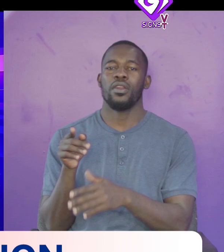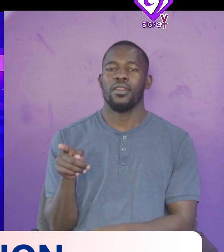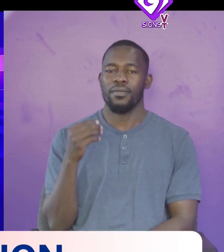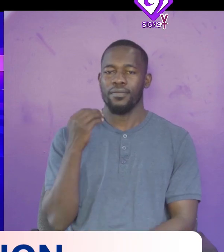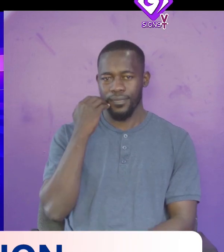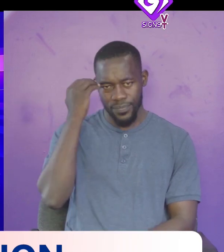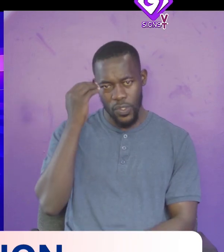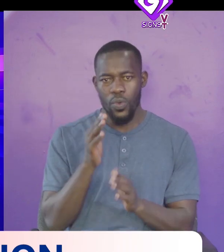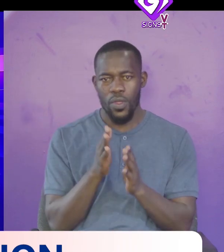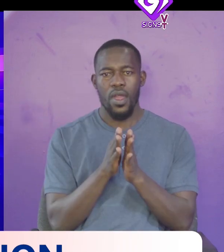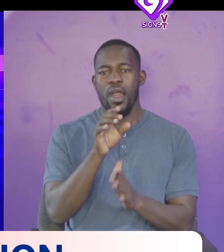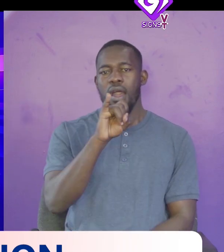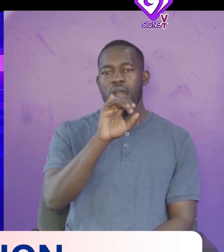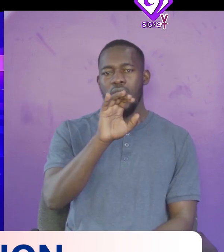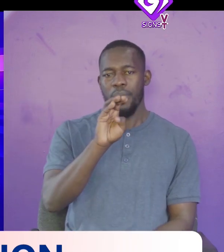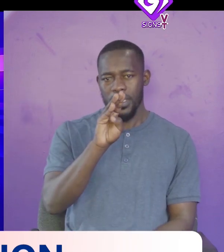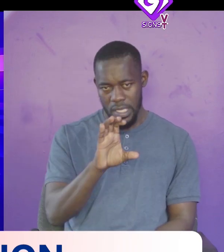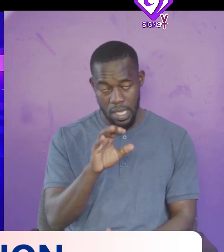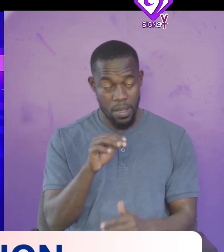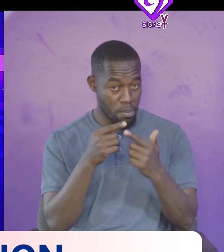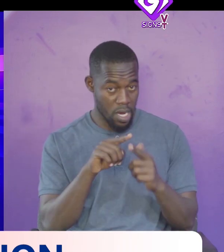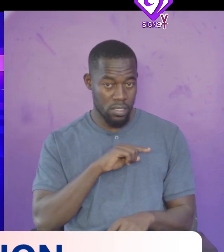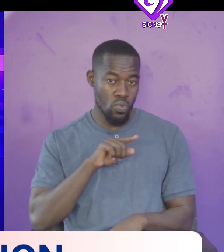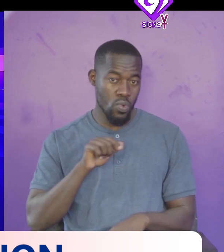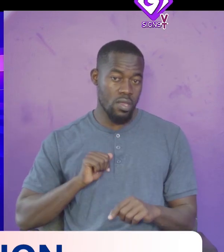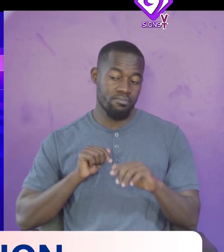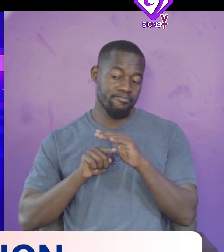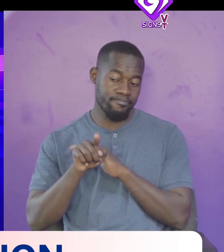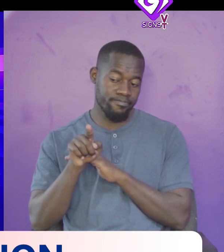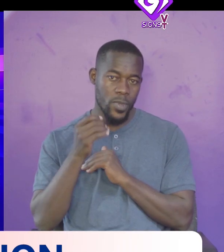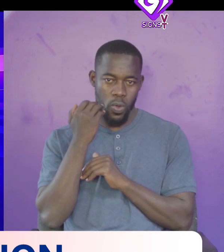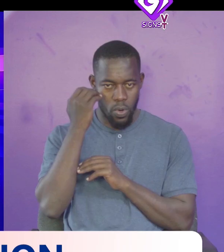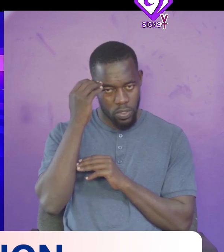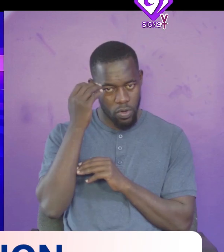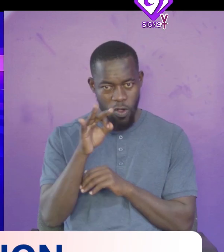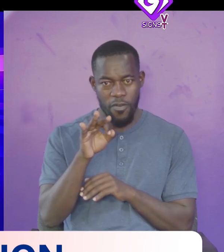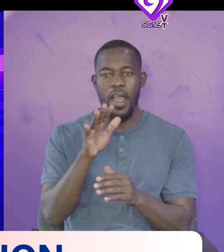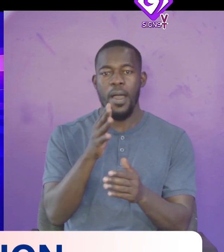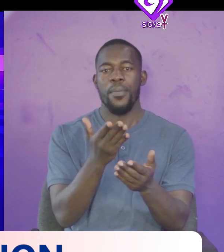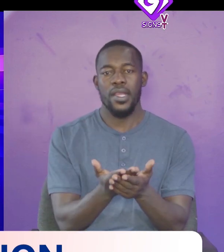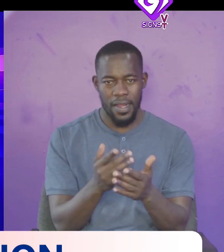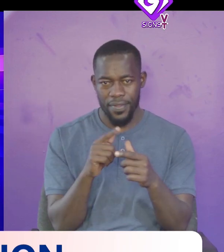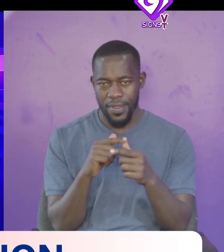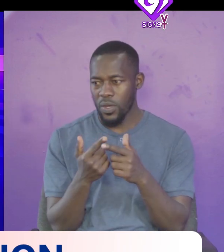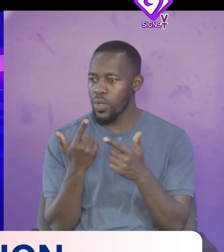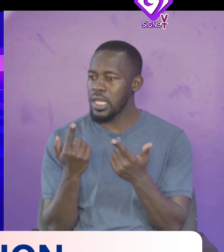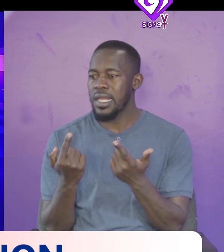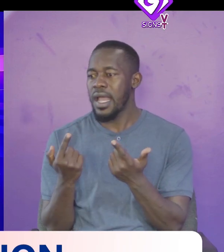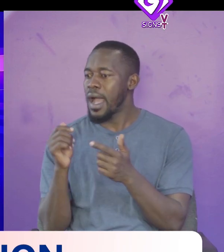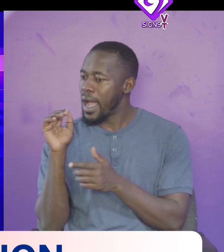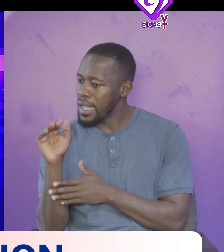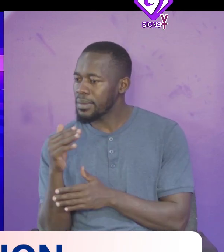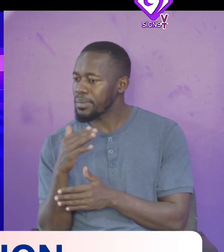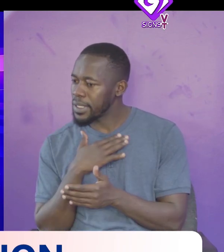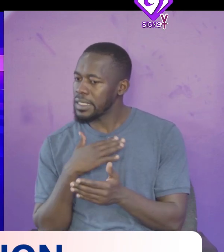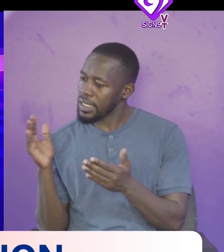now, that petition, we went to Court of Appeal and also said that you remove that stay. We